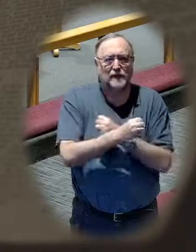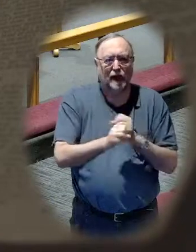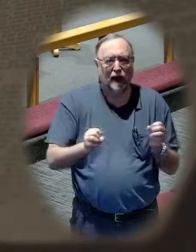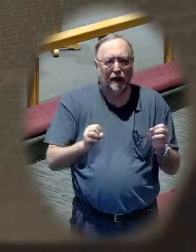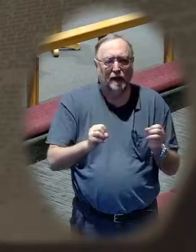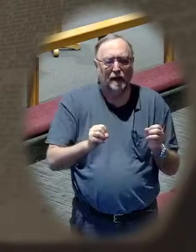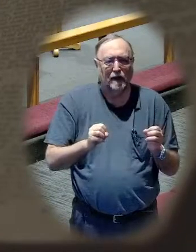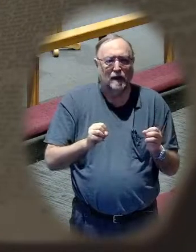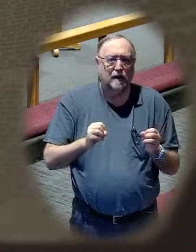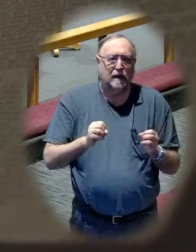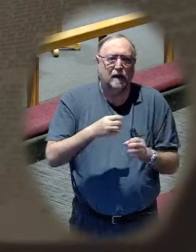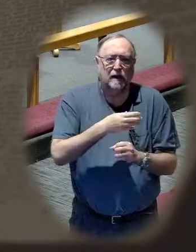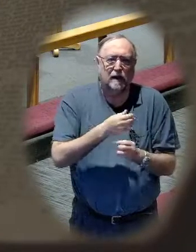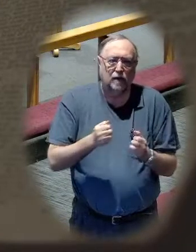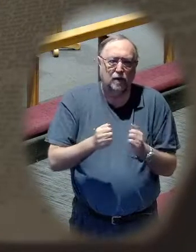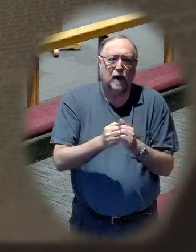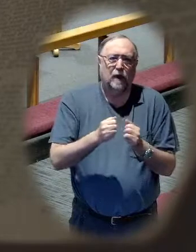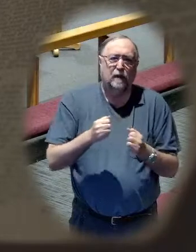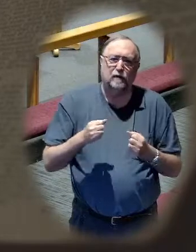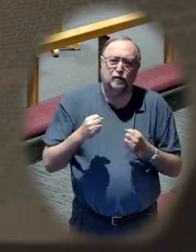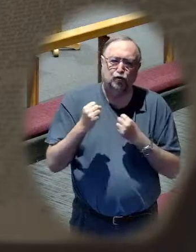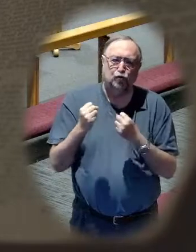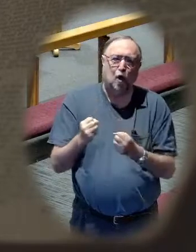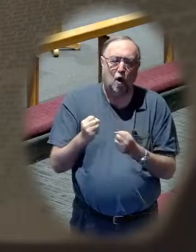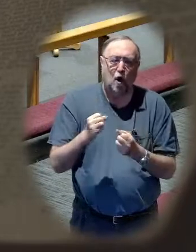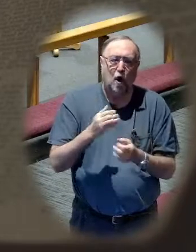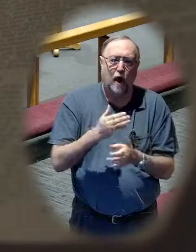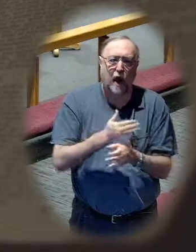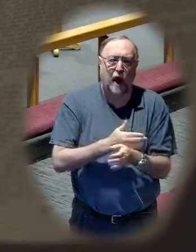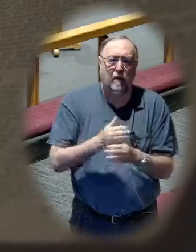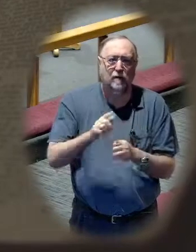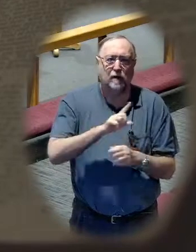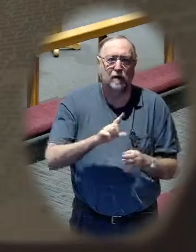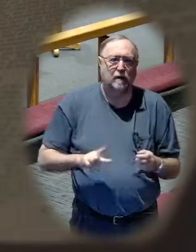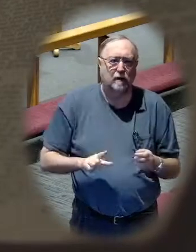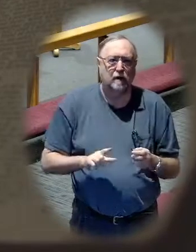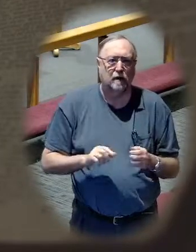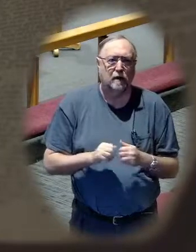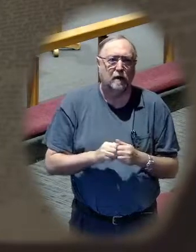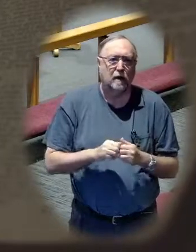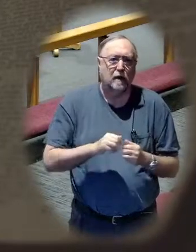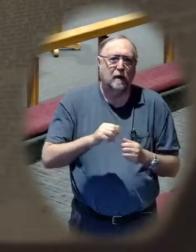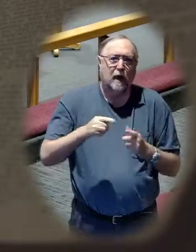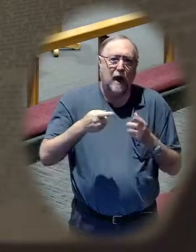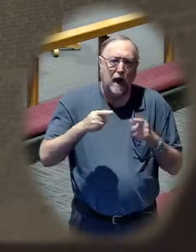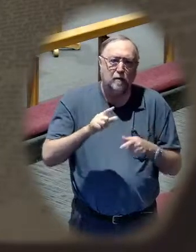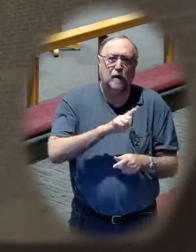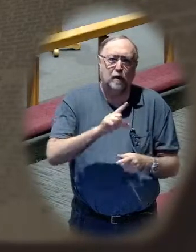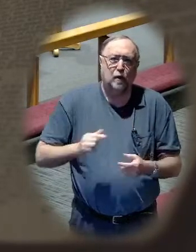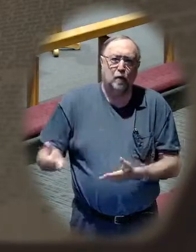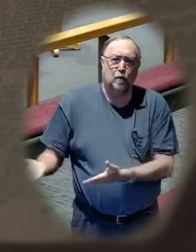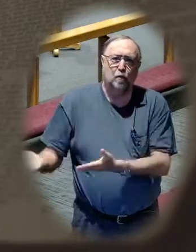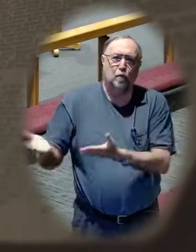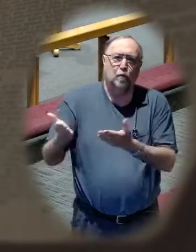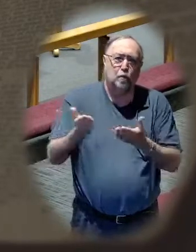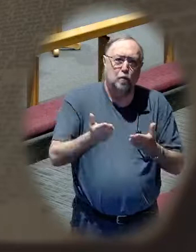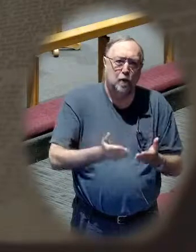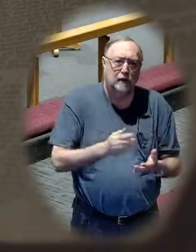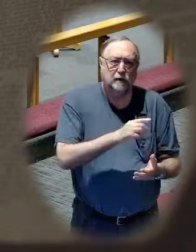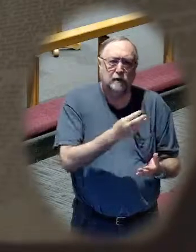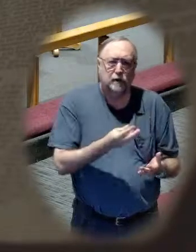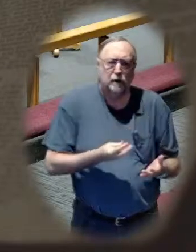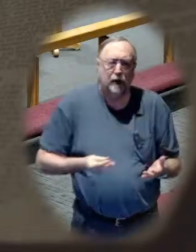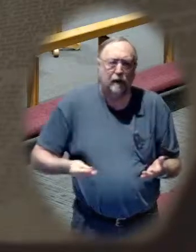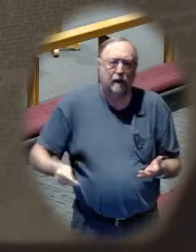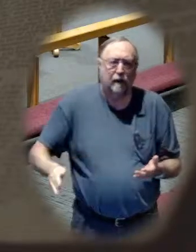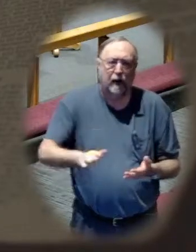strong hand the Lord brought you out from this place. When the Lord brings you into the land of the Canaanites,